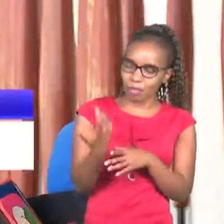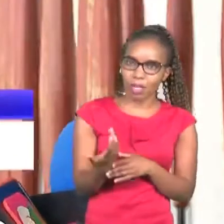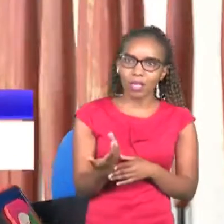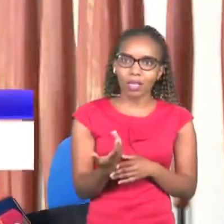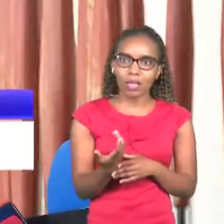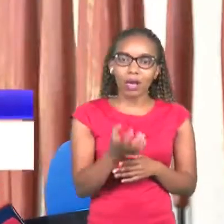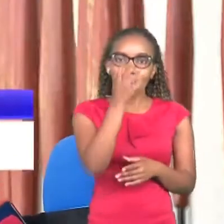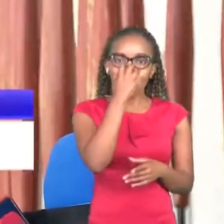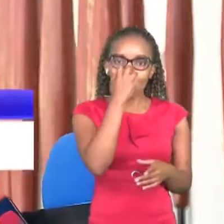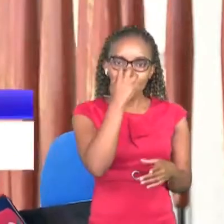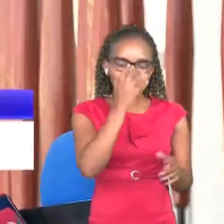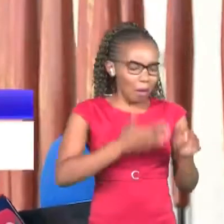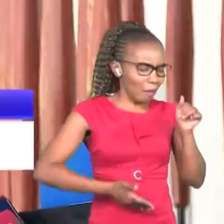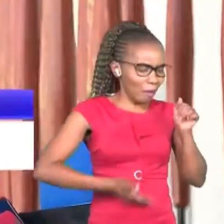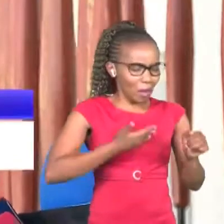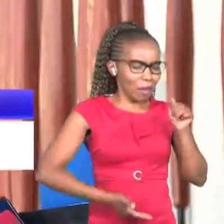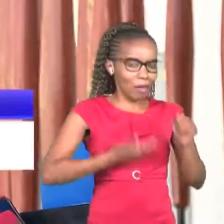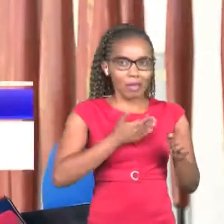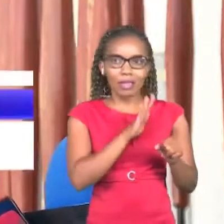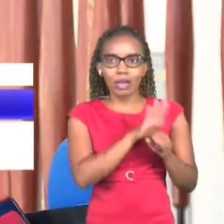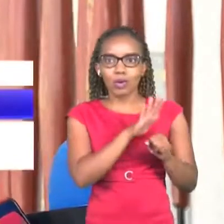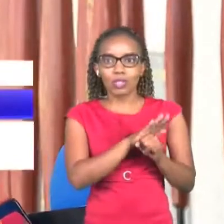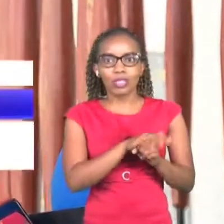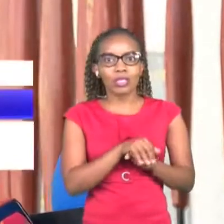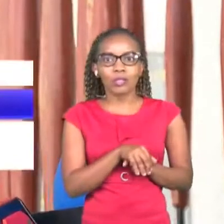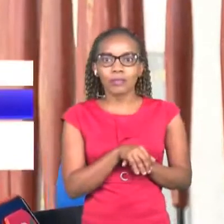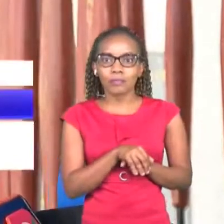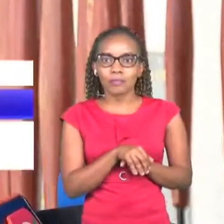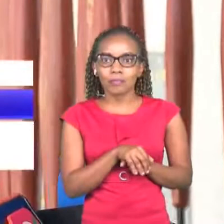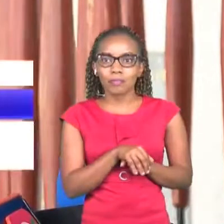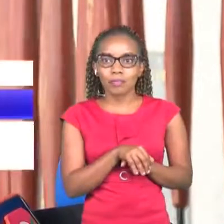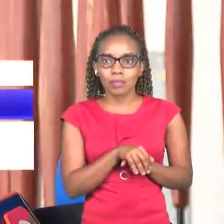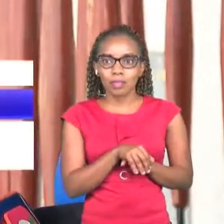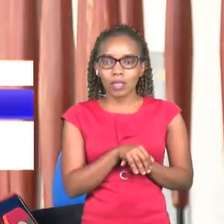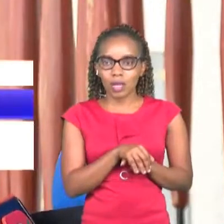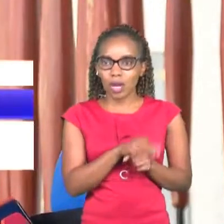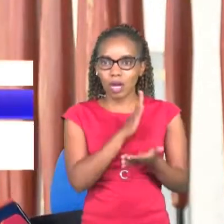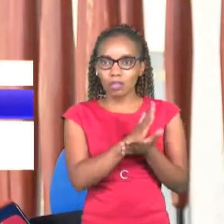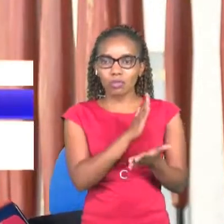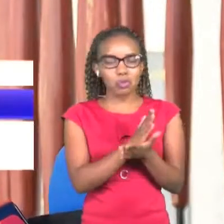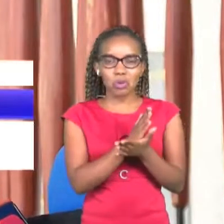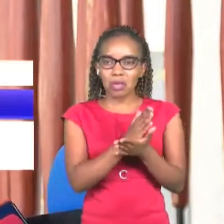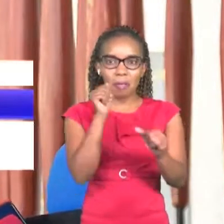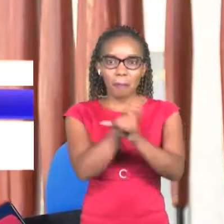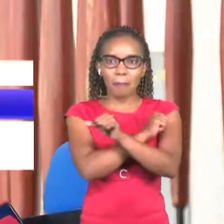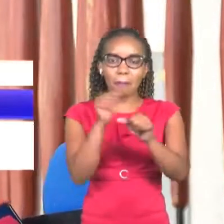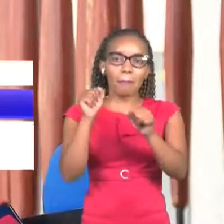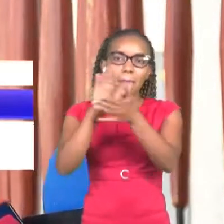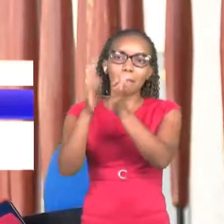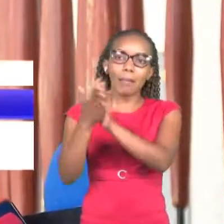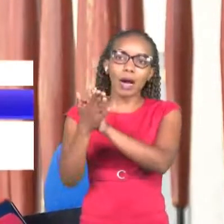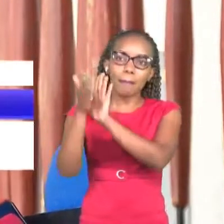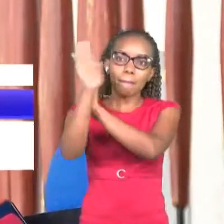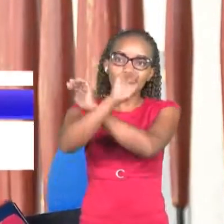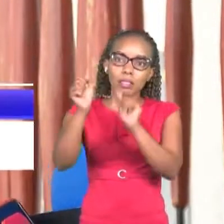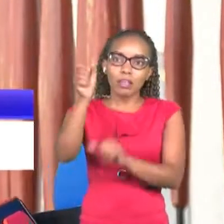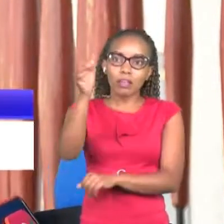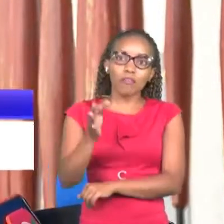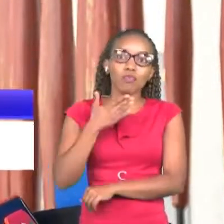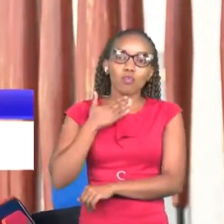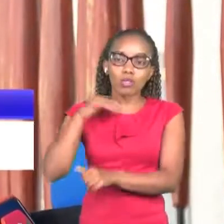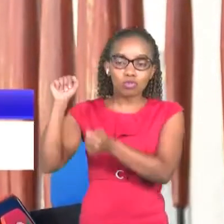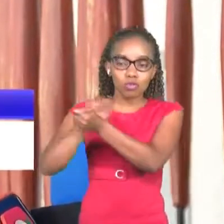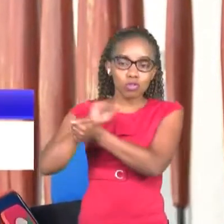angry, too bitter, and too entitled to be the president of this country. Unless we want to destroy